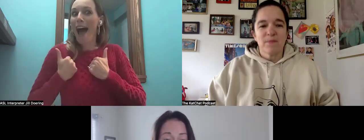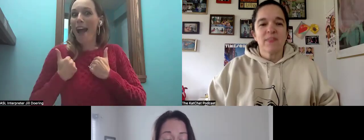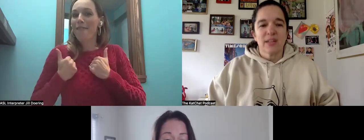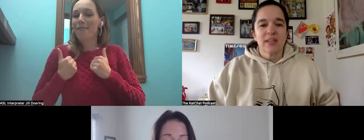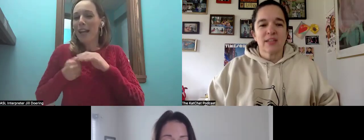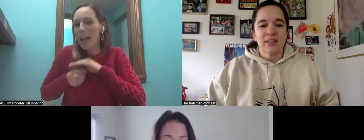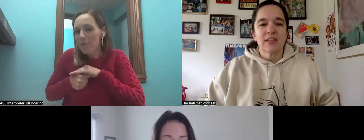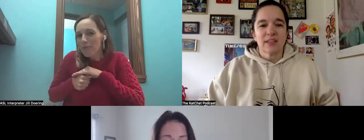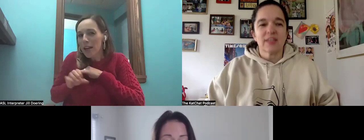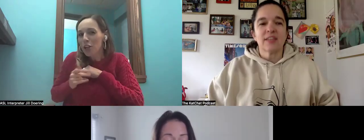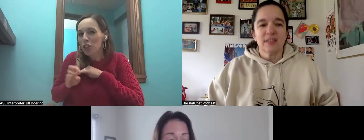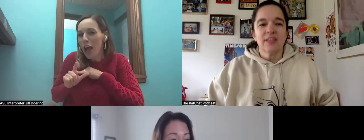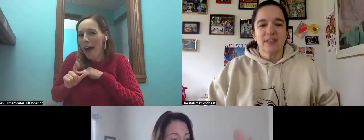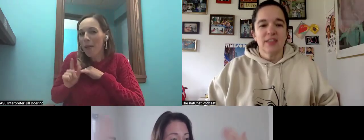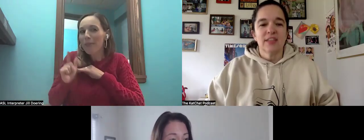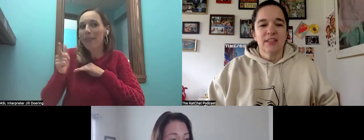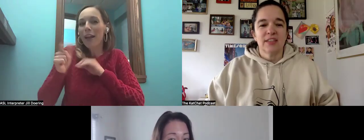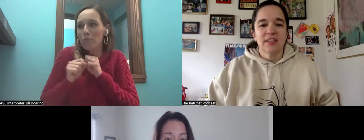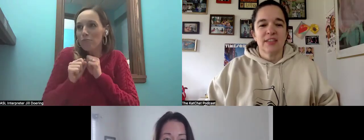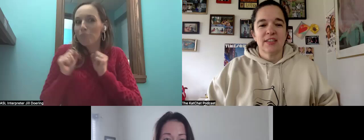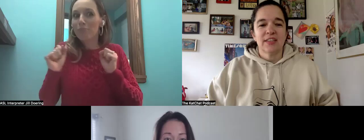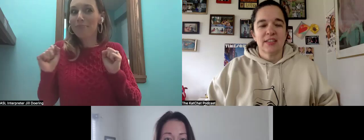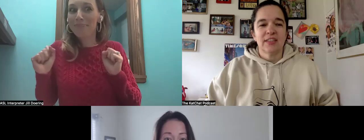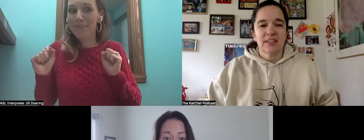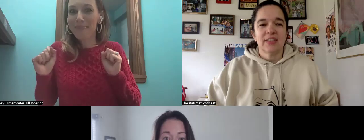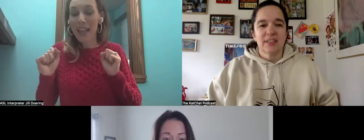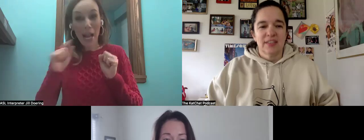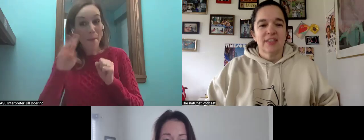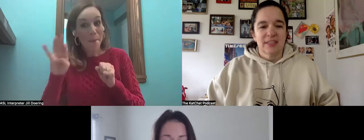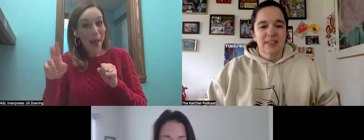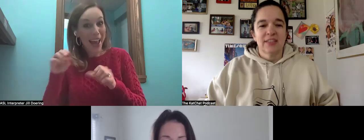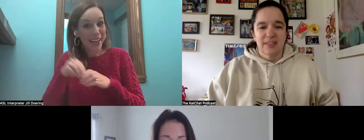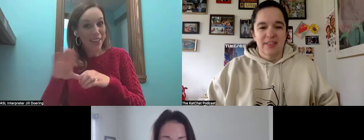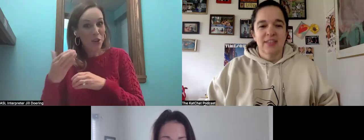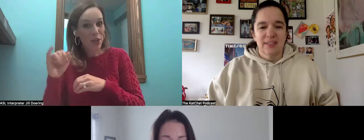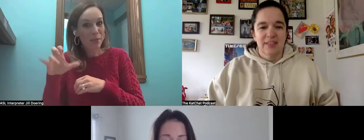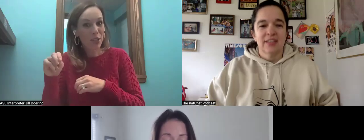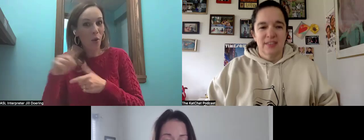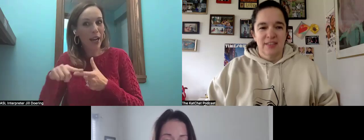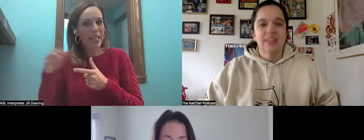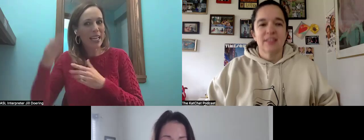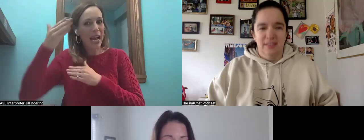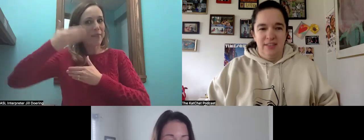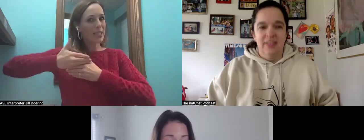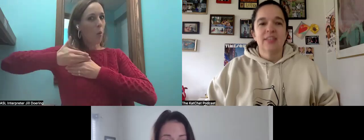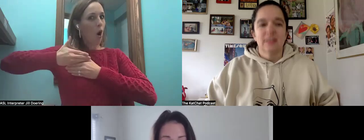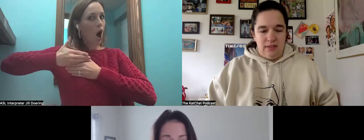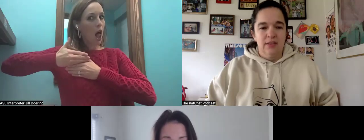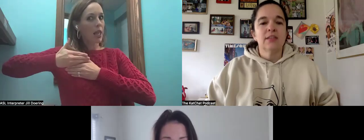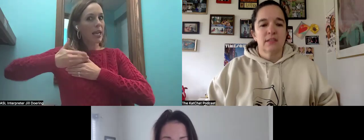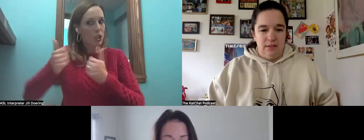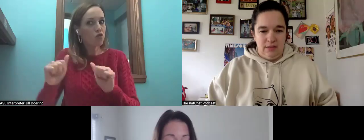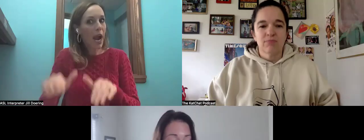Ben's character in the Christmas Coin, he's got a wall. I mean, he's trying to raise his two daughters on his own.